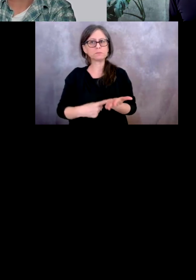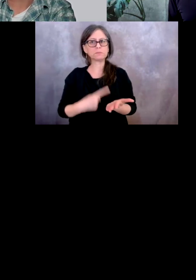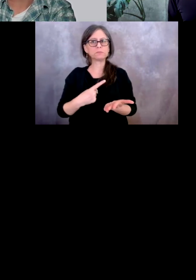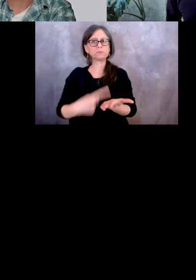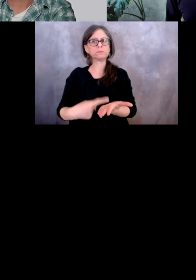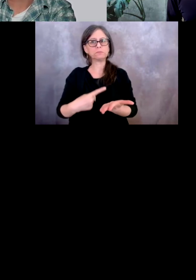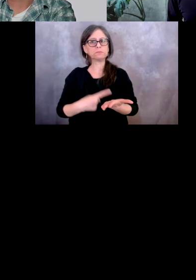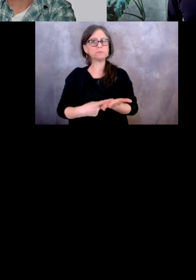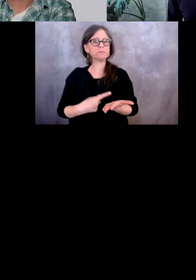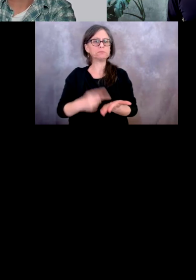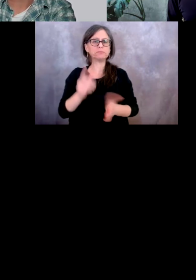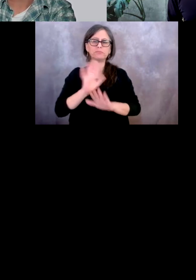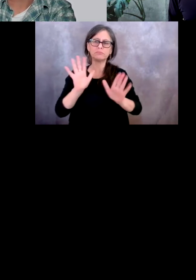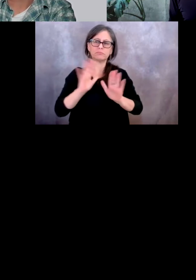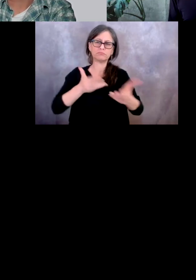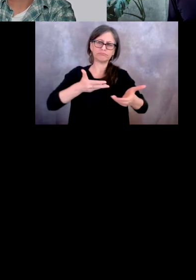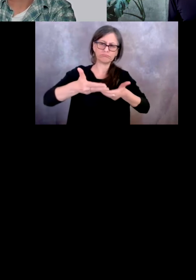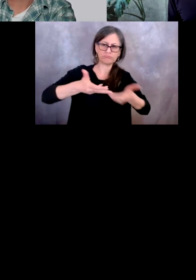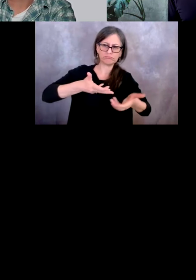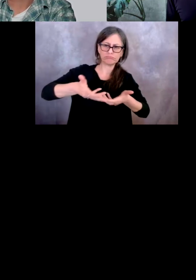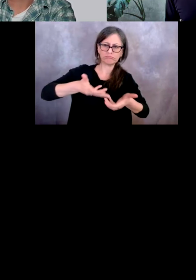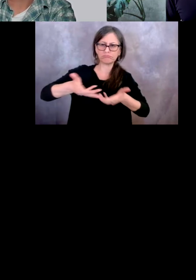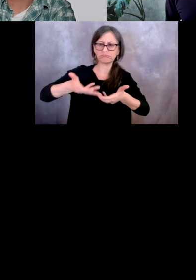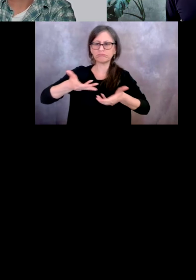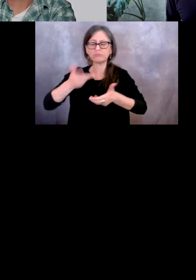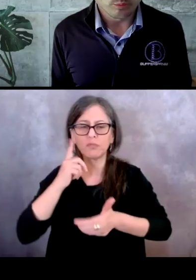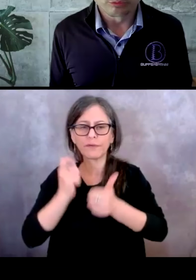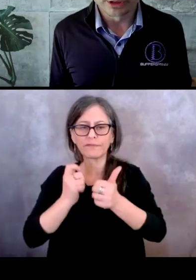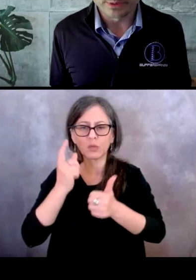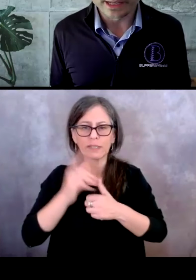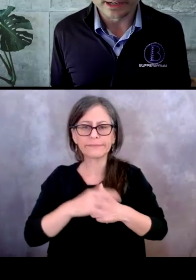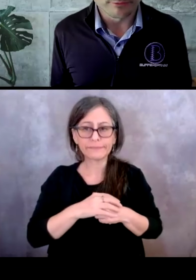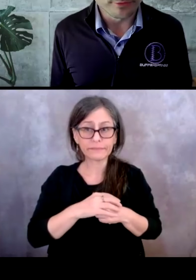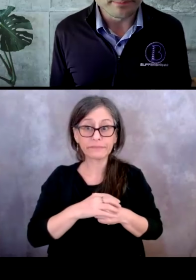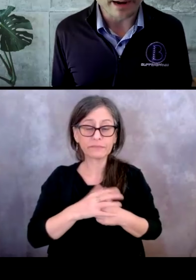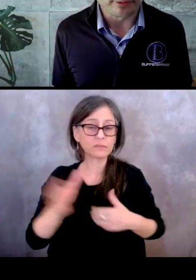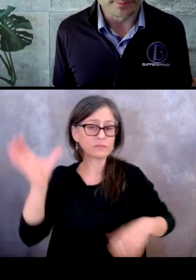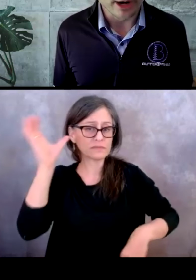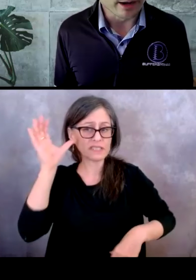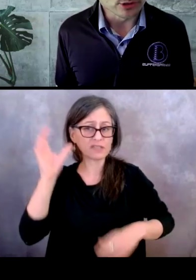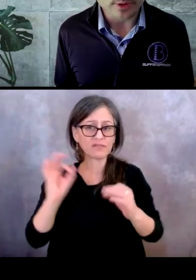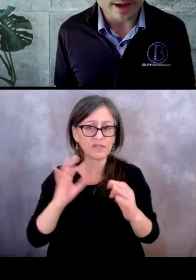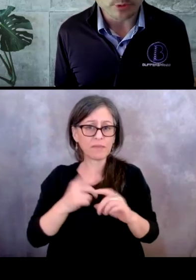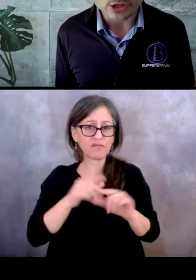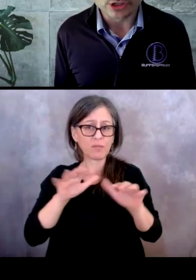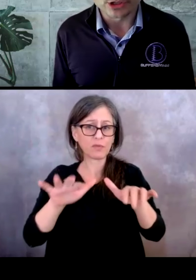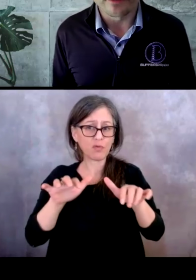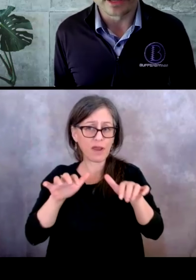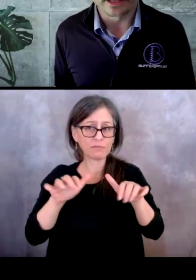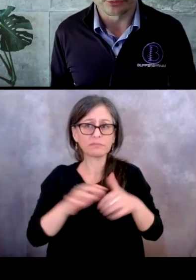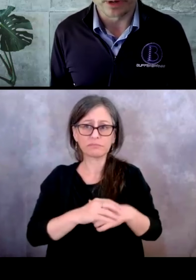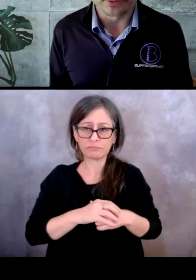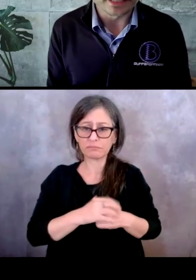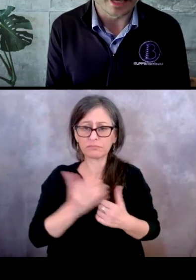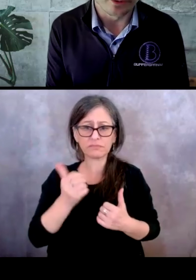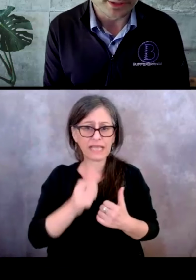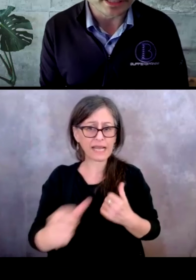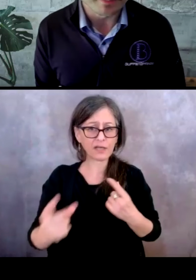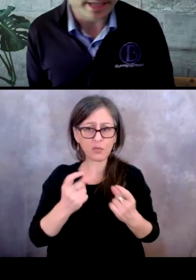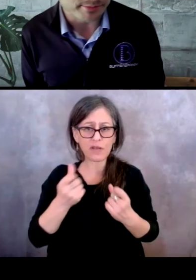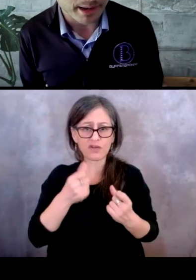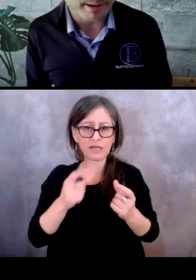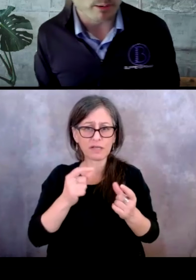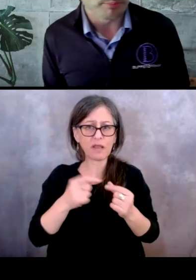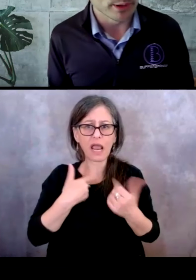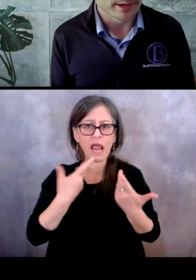topics, but want to make this engaging for everyone and really want to hear feedback from the crowd. So if you have questions, you have anything throughout this, I don't want this